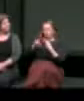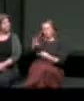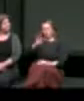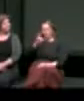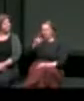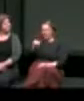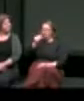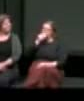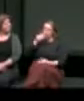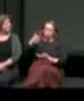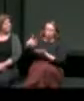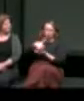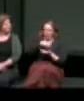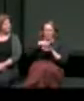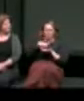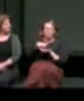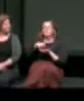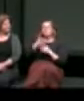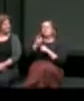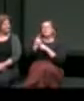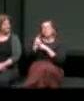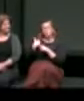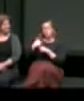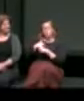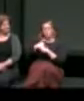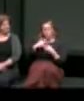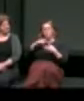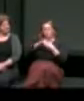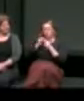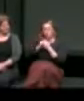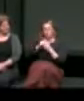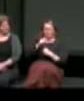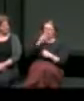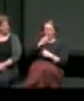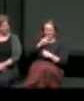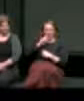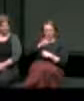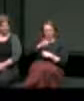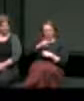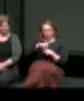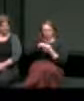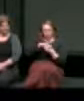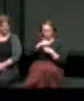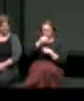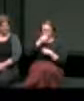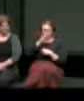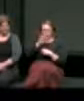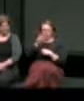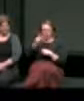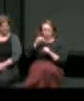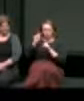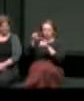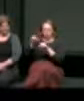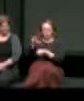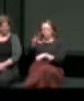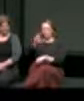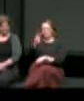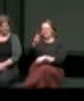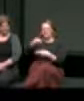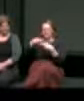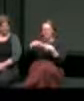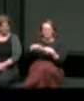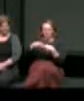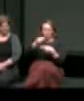year, last year we partnered with Akron Canton Regional Food Bank, dropped off, about 360 pounds of